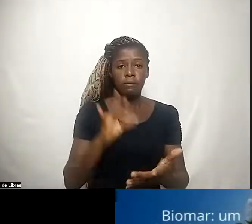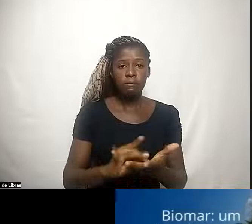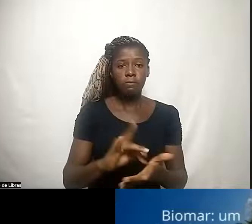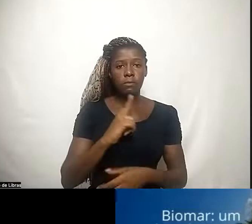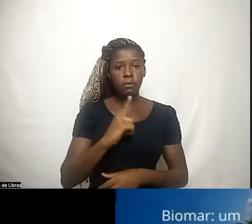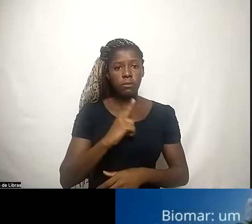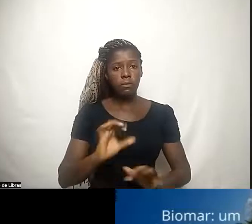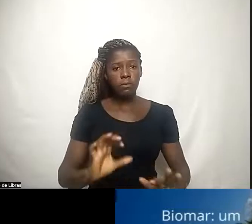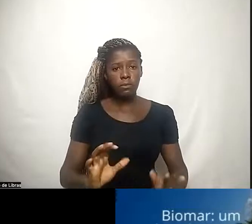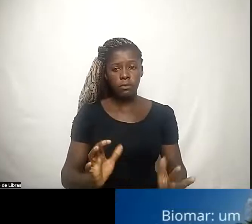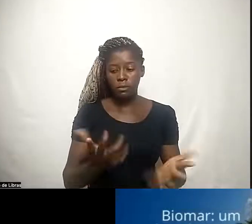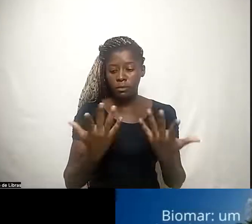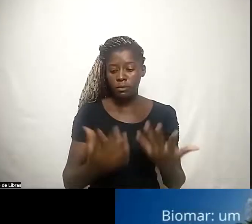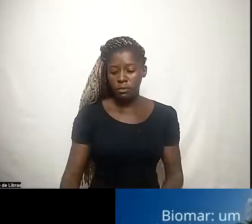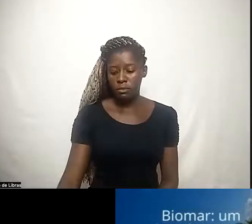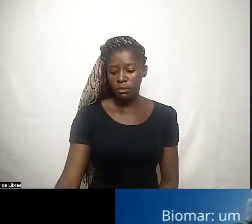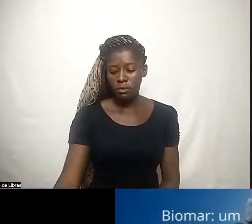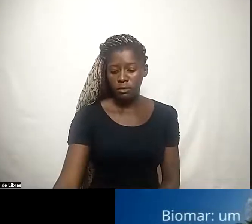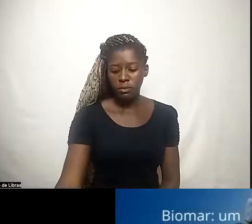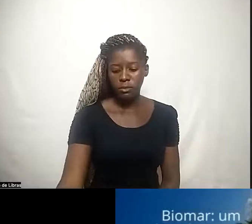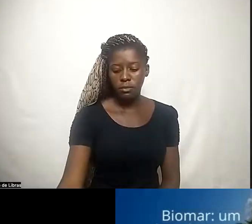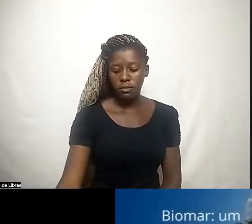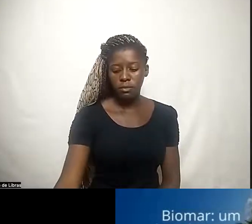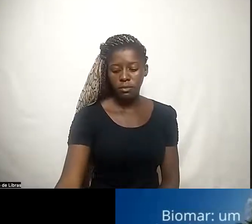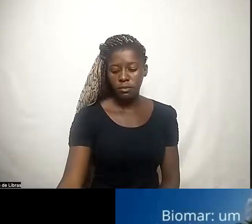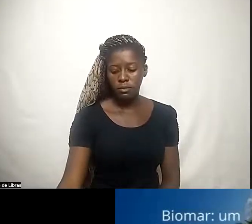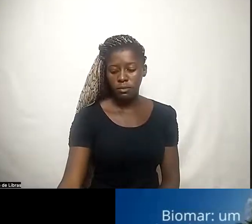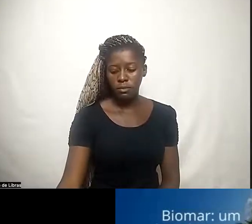panel on behalf of Petrobras.